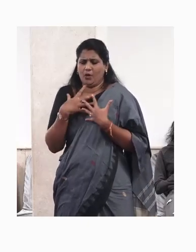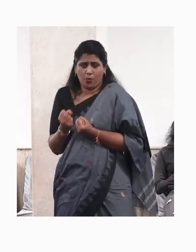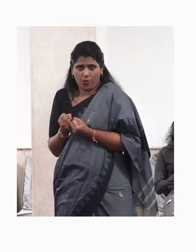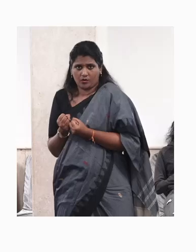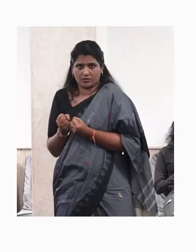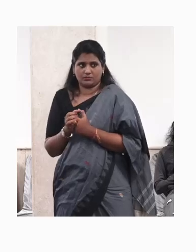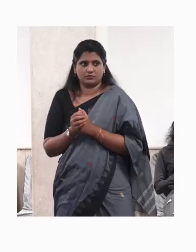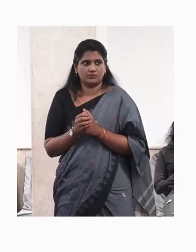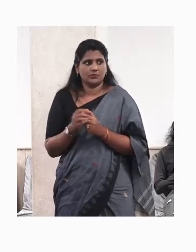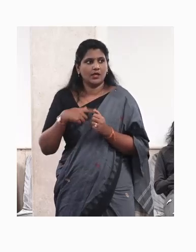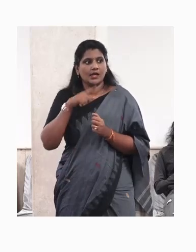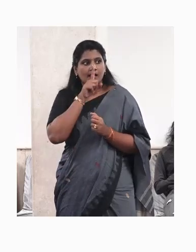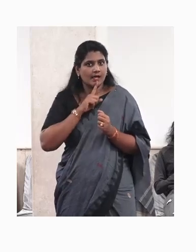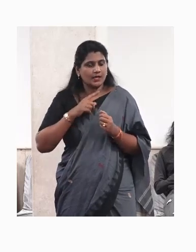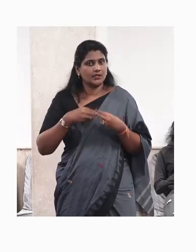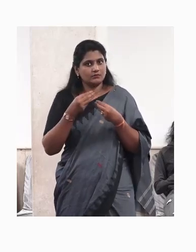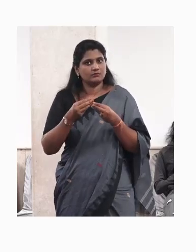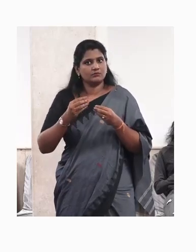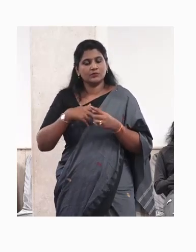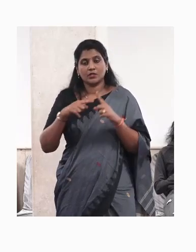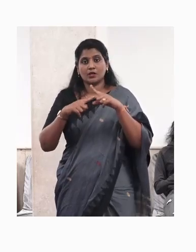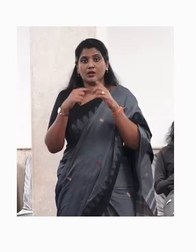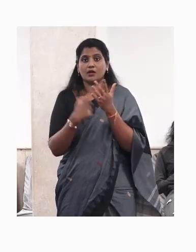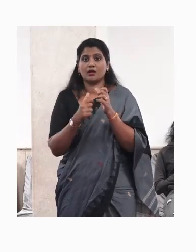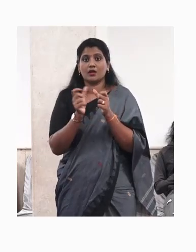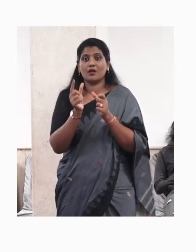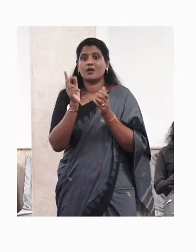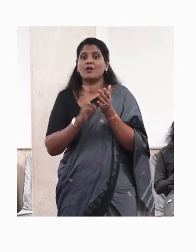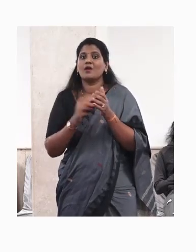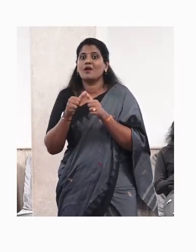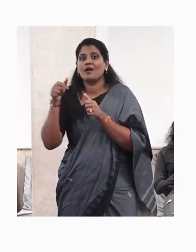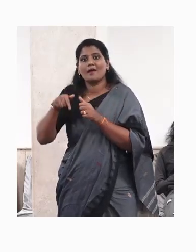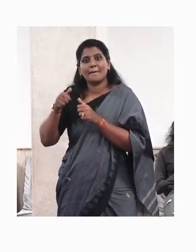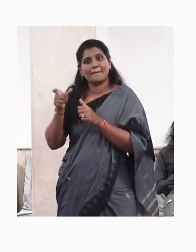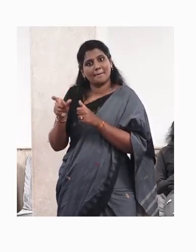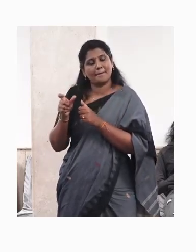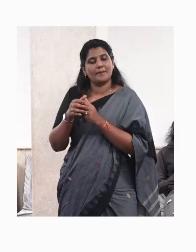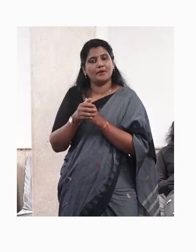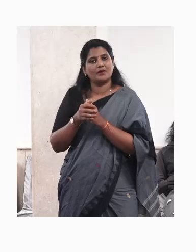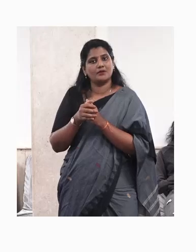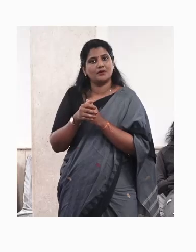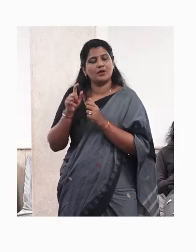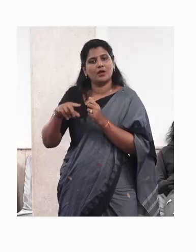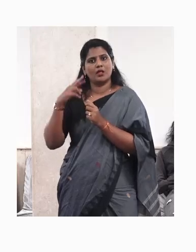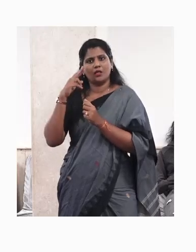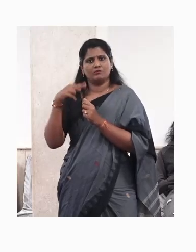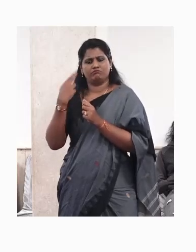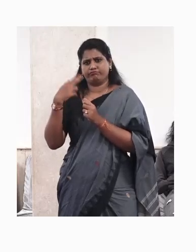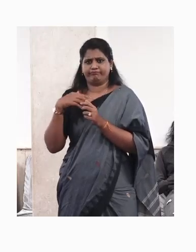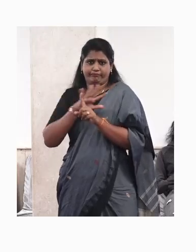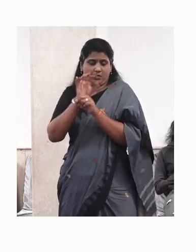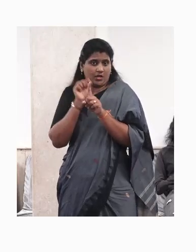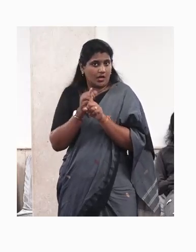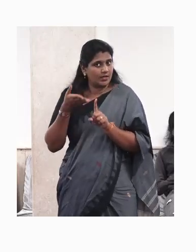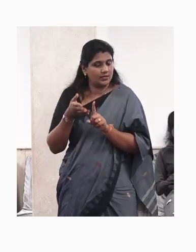But beneath that silence also may be a lot of trauma, or the role of culture,